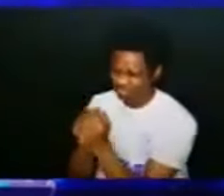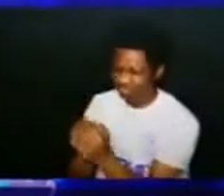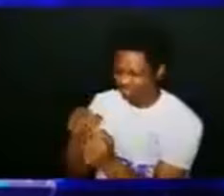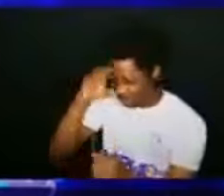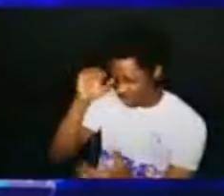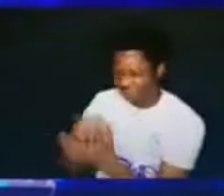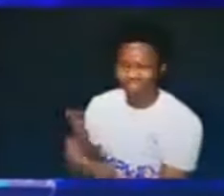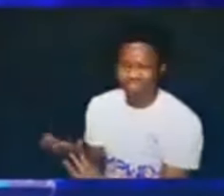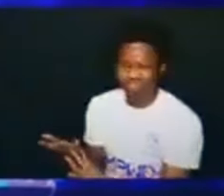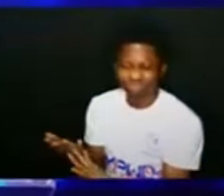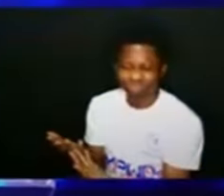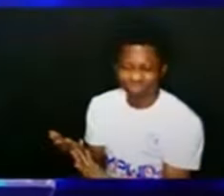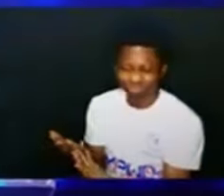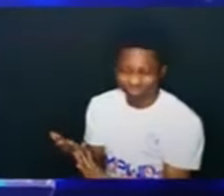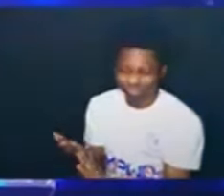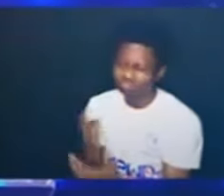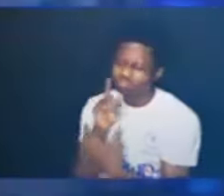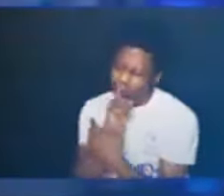Waive your